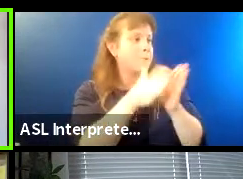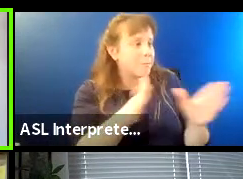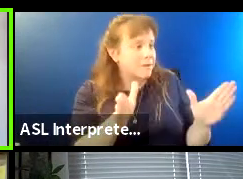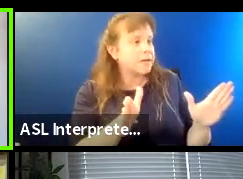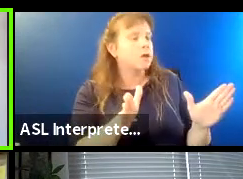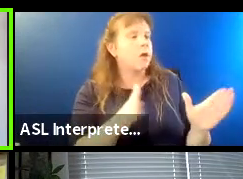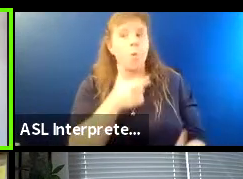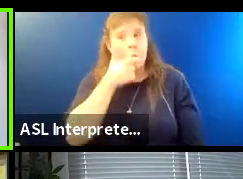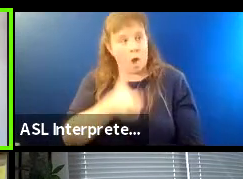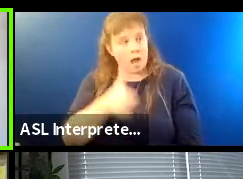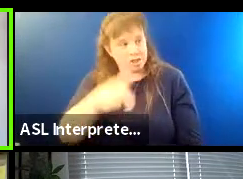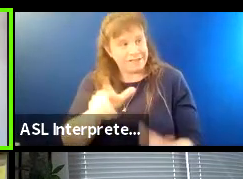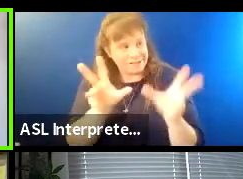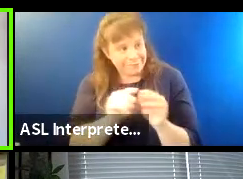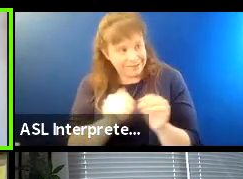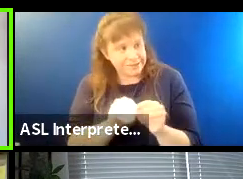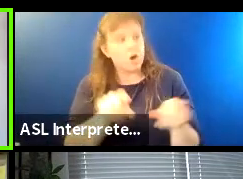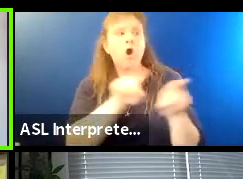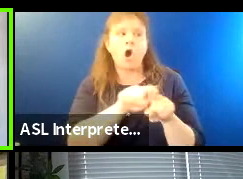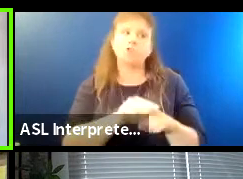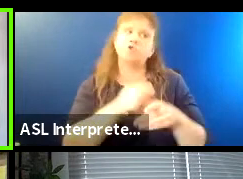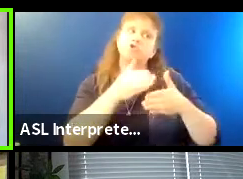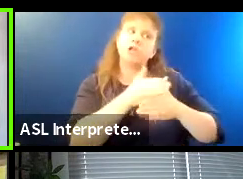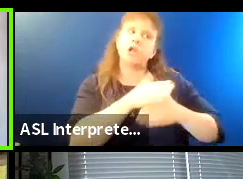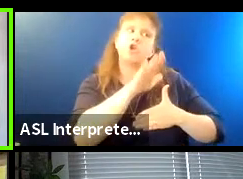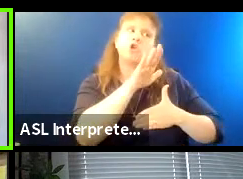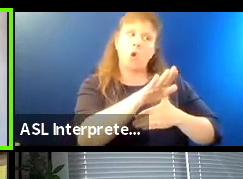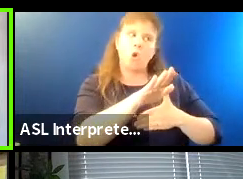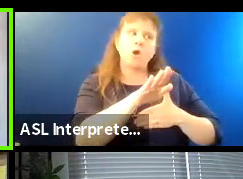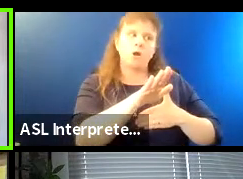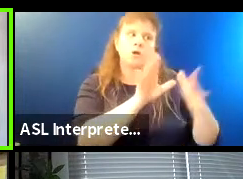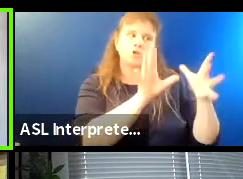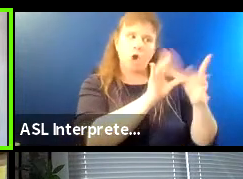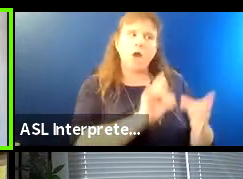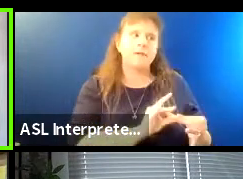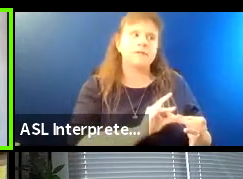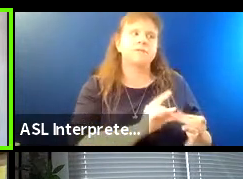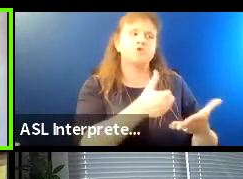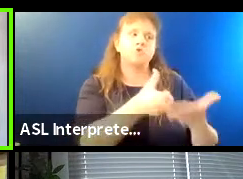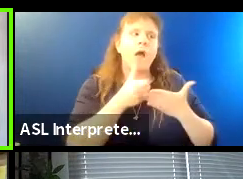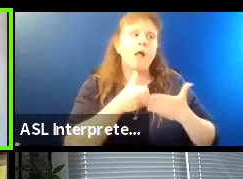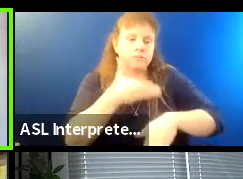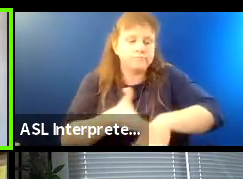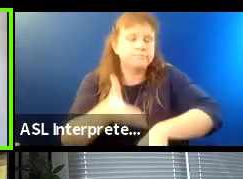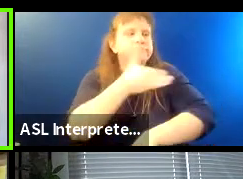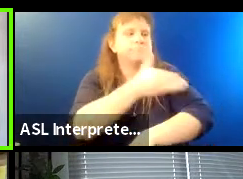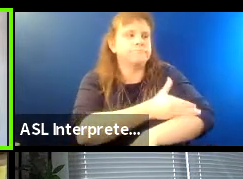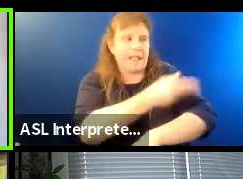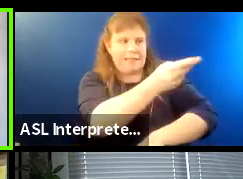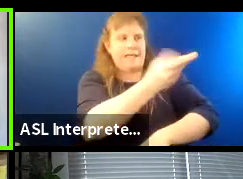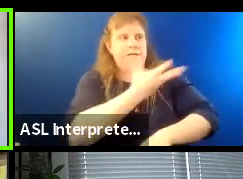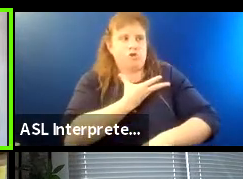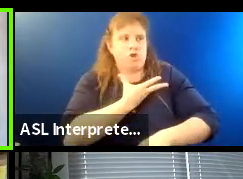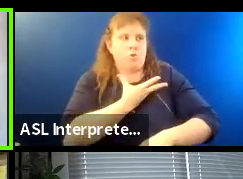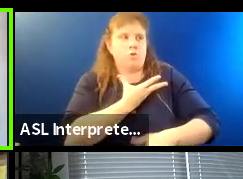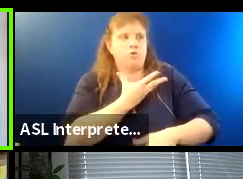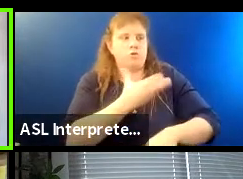shared their public comments to enrich and inform this process. And